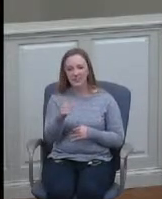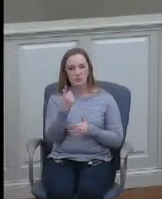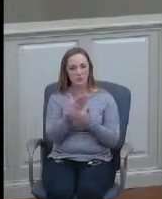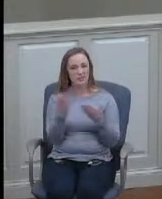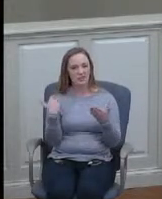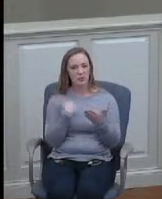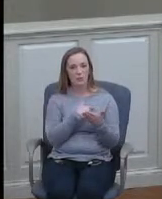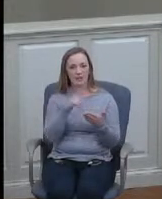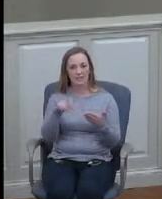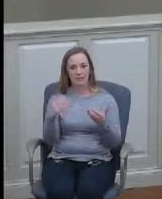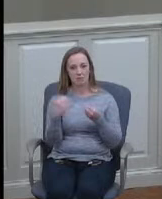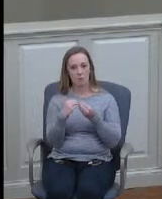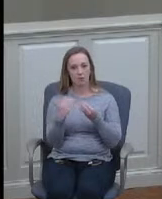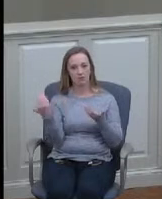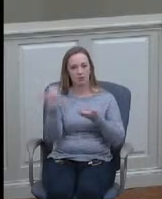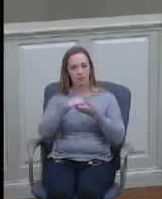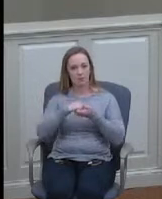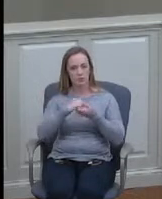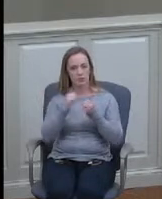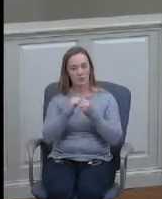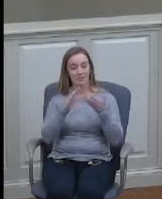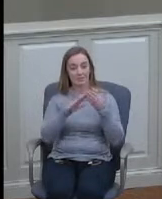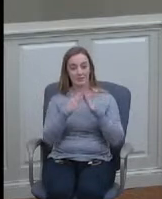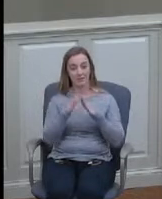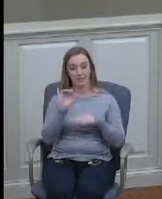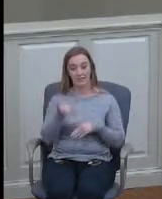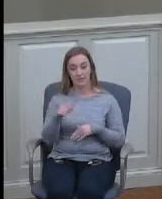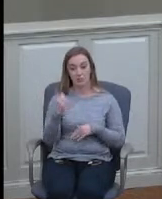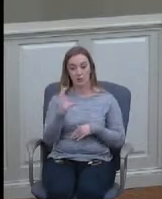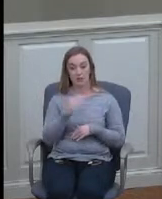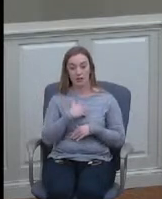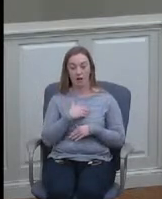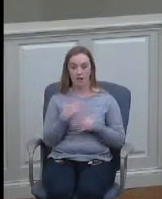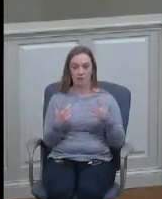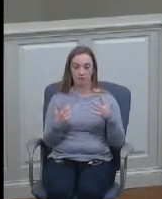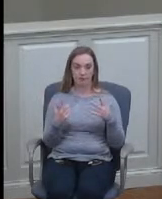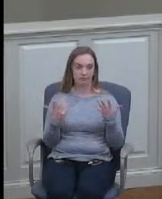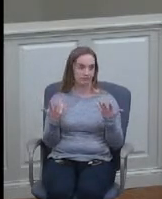more collaboration with the city. That's probably been our biggest deficits over the years.